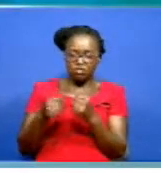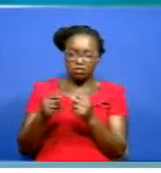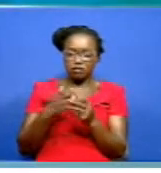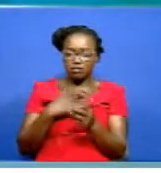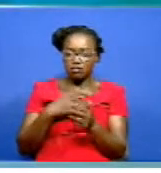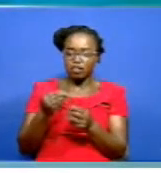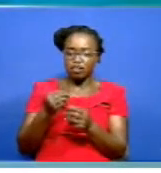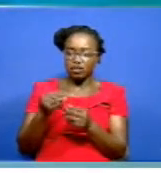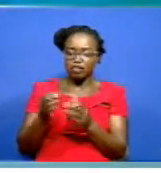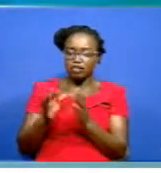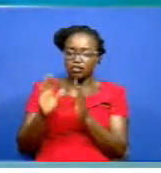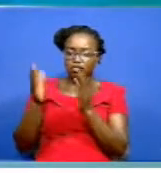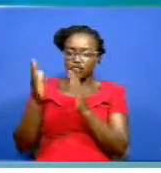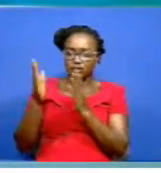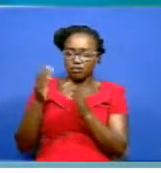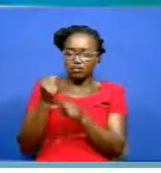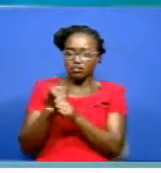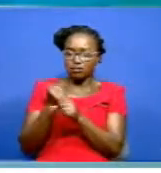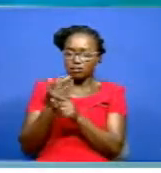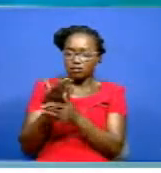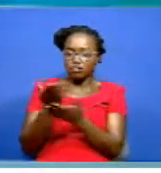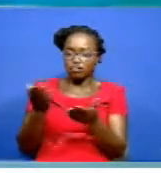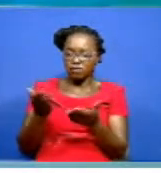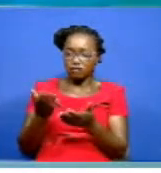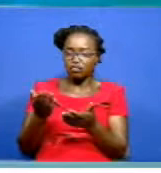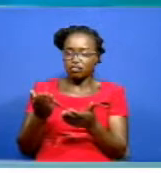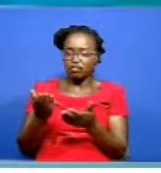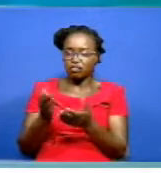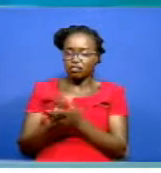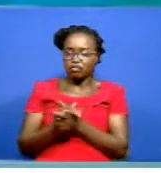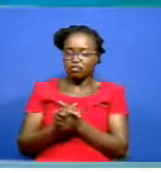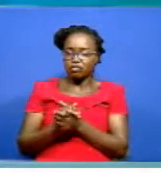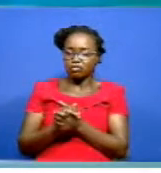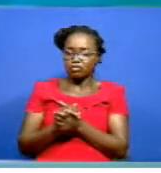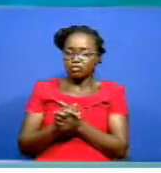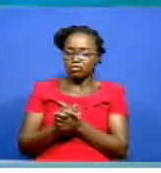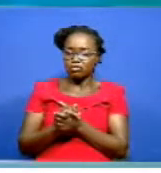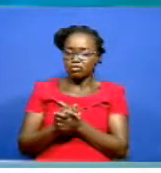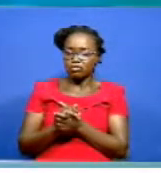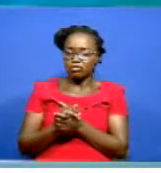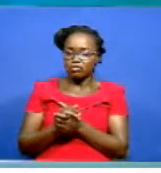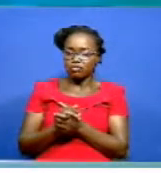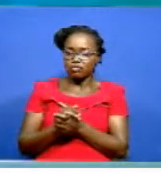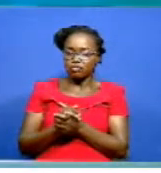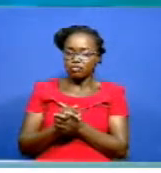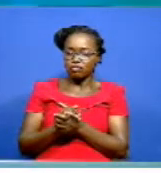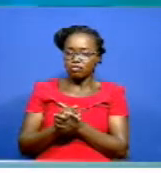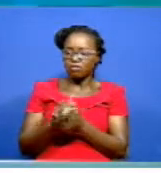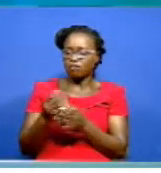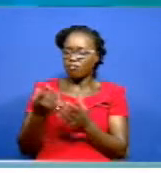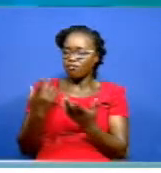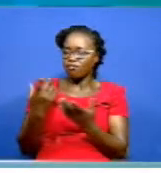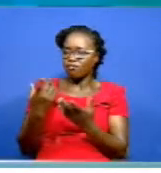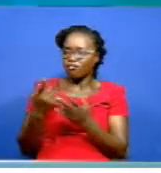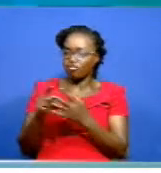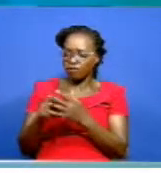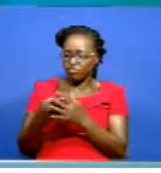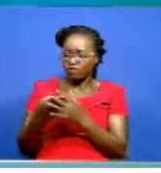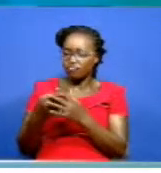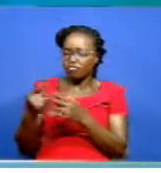like to congratulate the task force for the rollout of the vaccine and